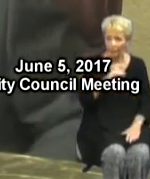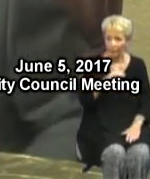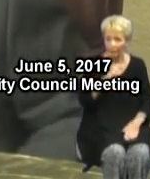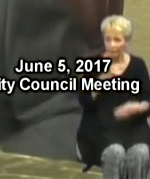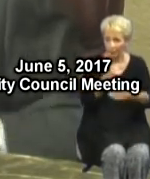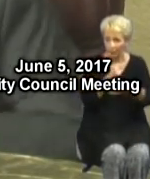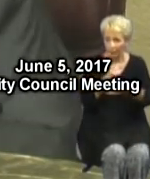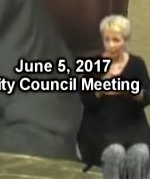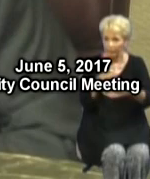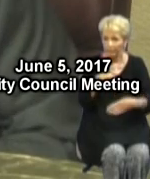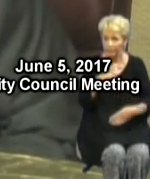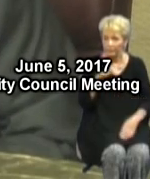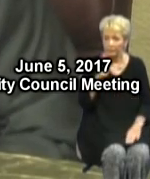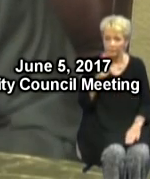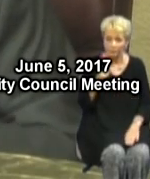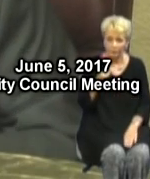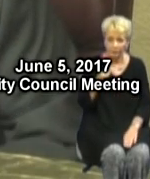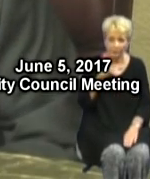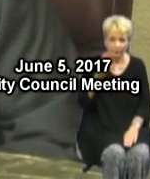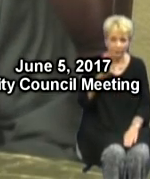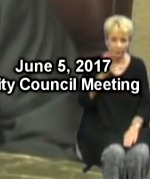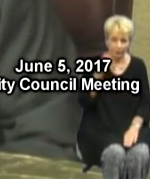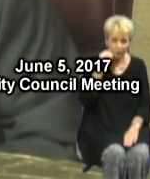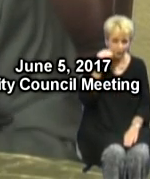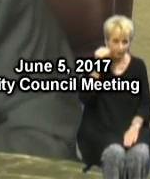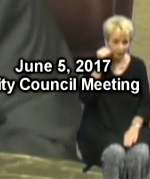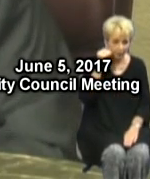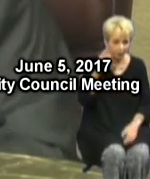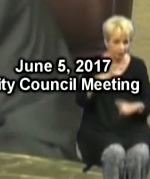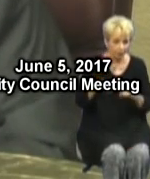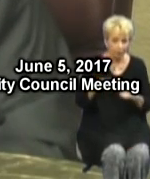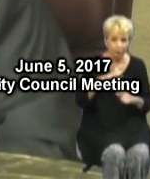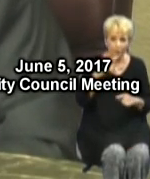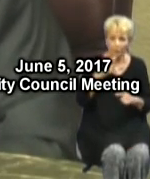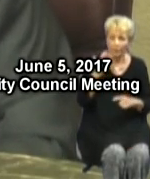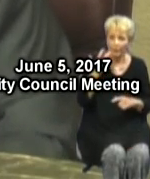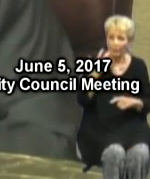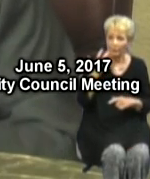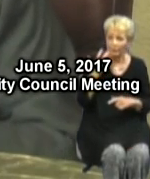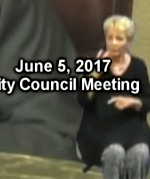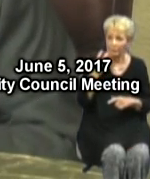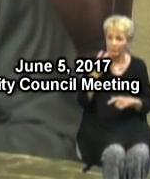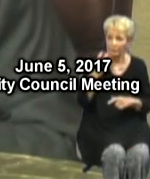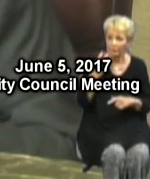between. They're residential. There's certainly no through traffic.